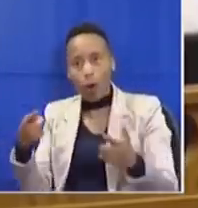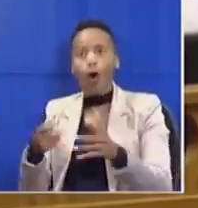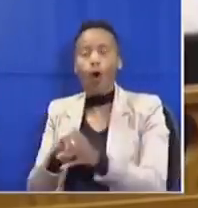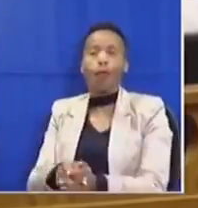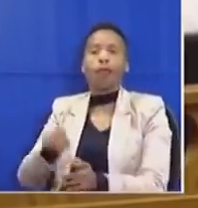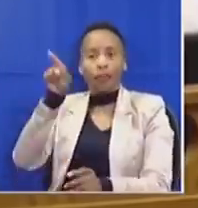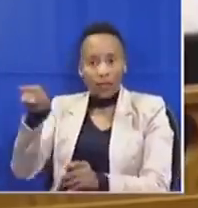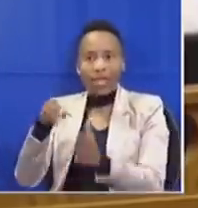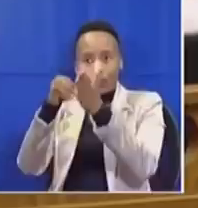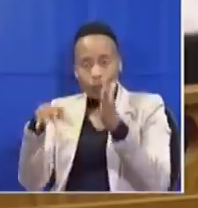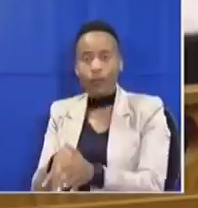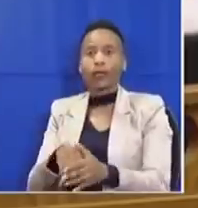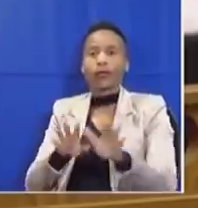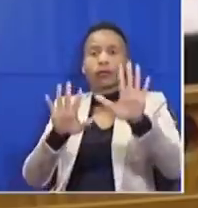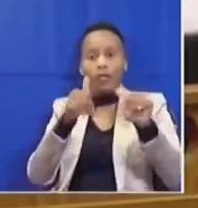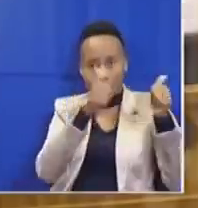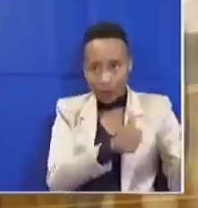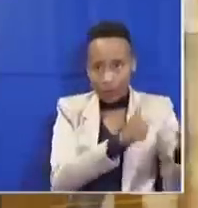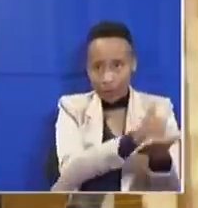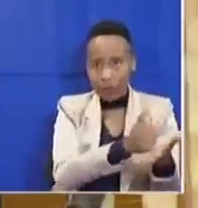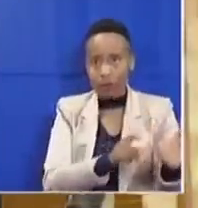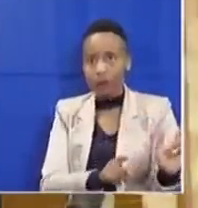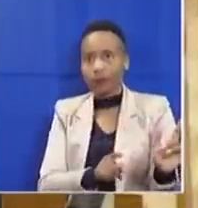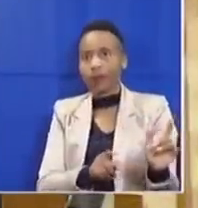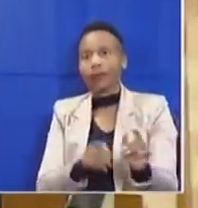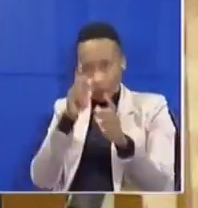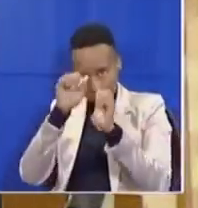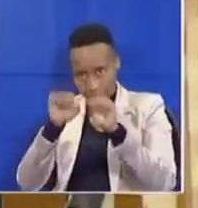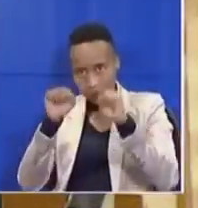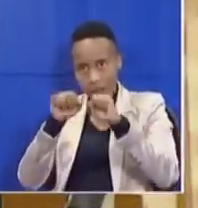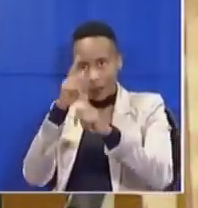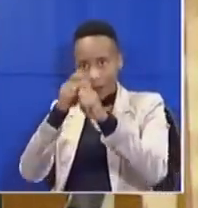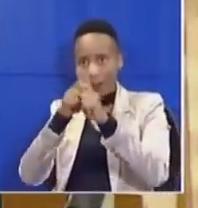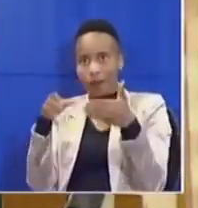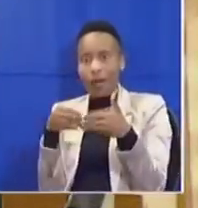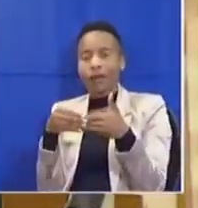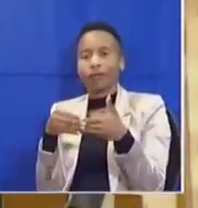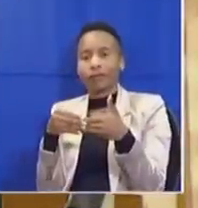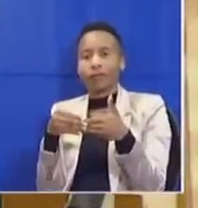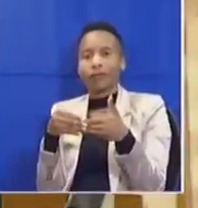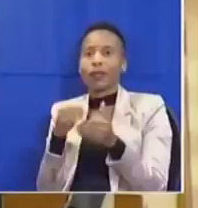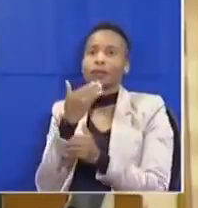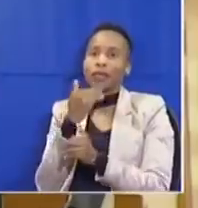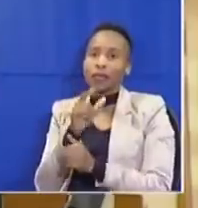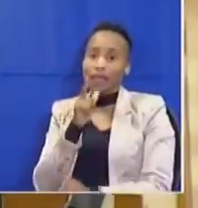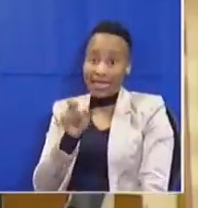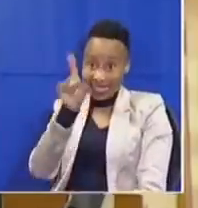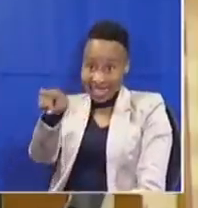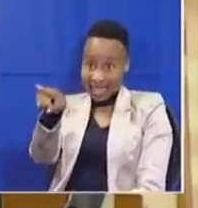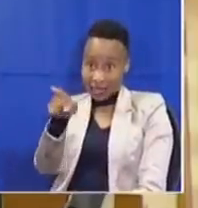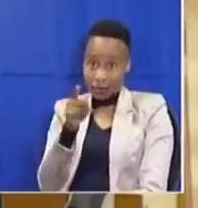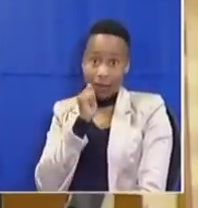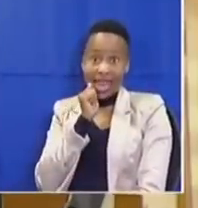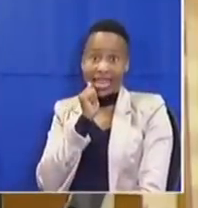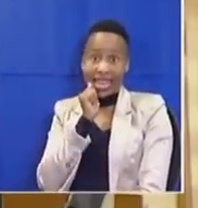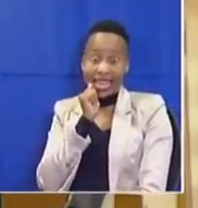vessels, please take your seat. Yes, honourable member. Can you please tell that man, honourable,